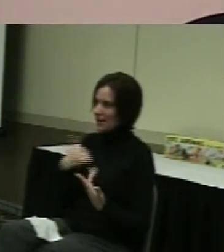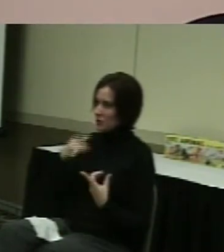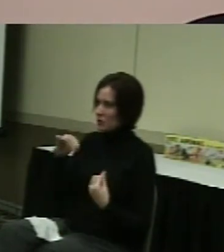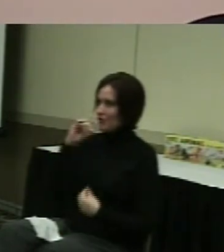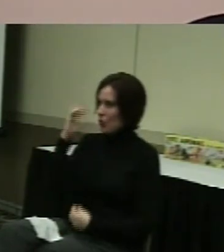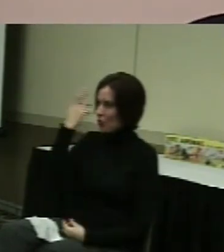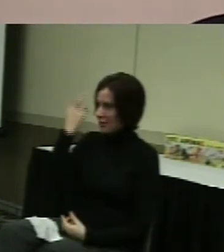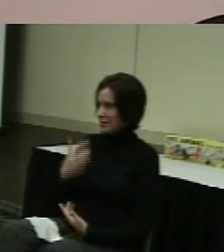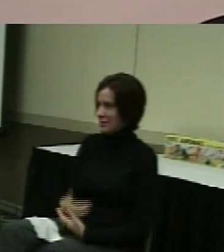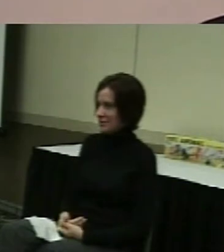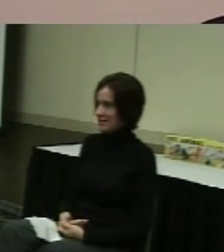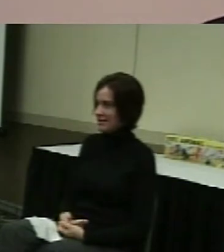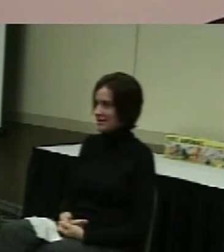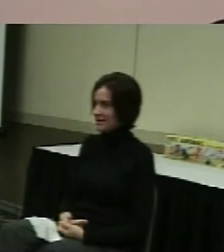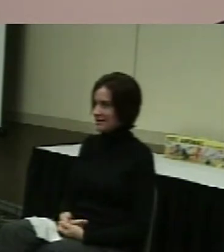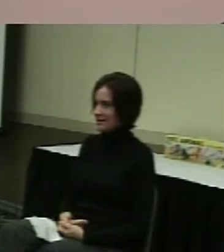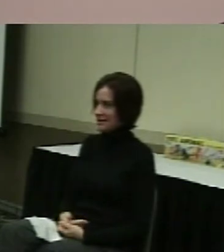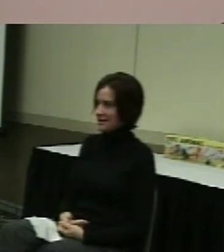reason,